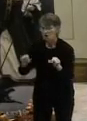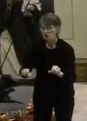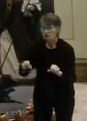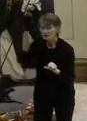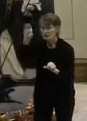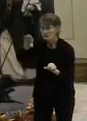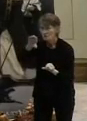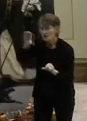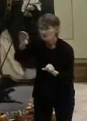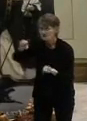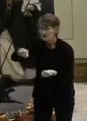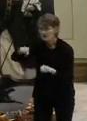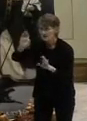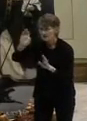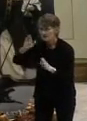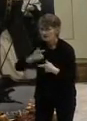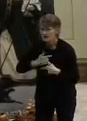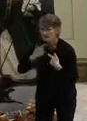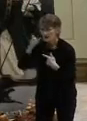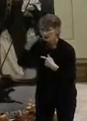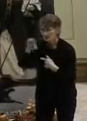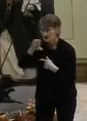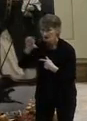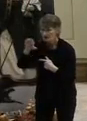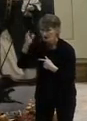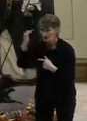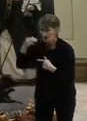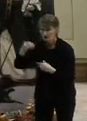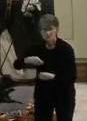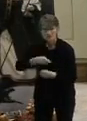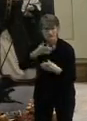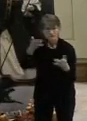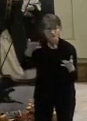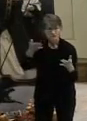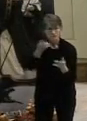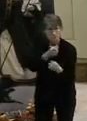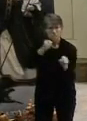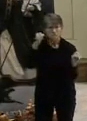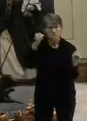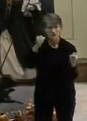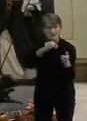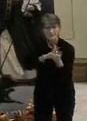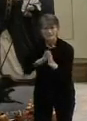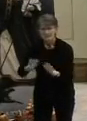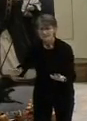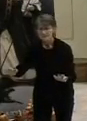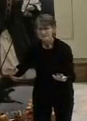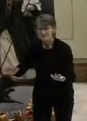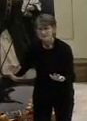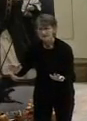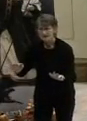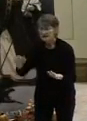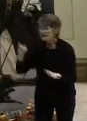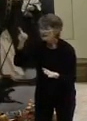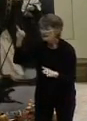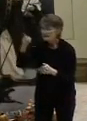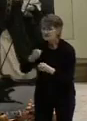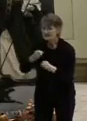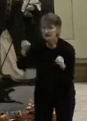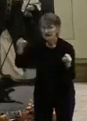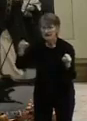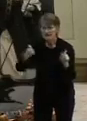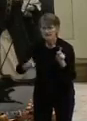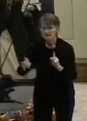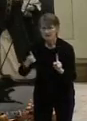a spotless sacrifice to bring us peace, he might accomplish the mysteries of human redemption and